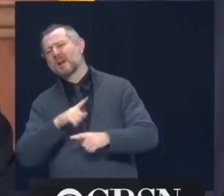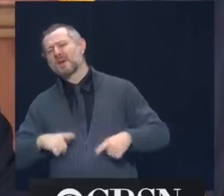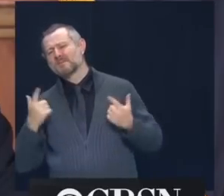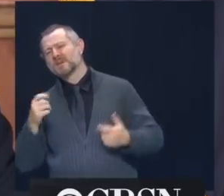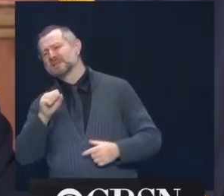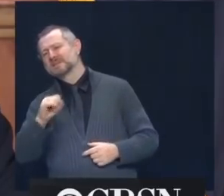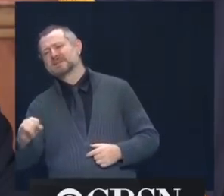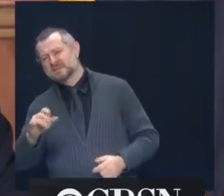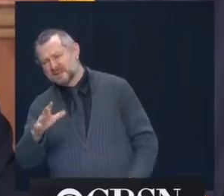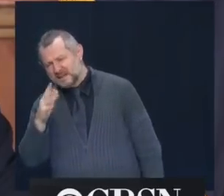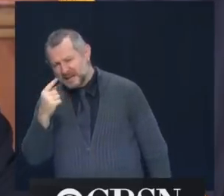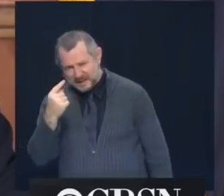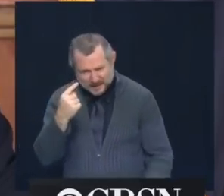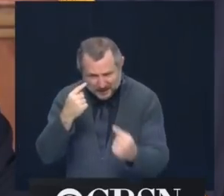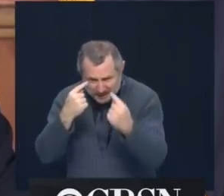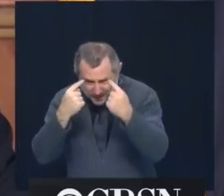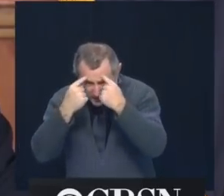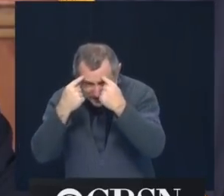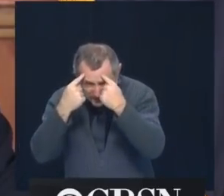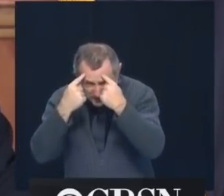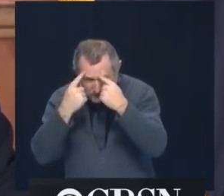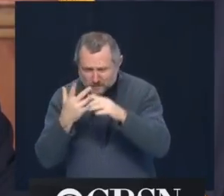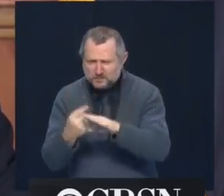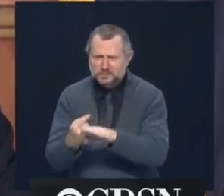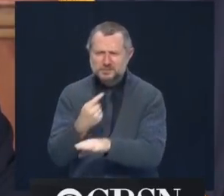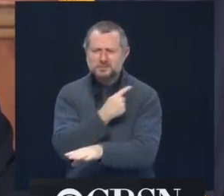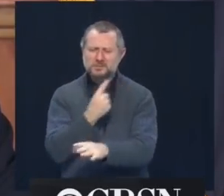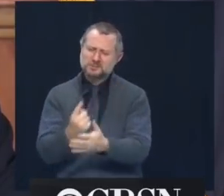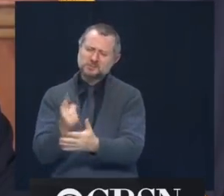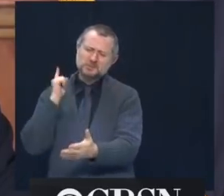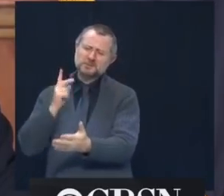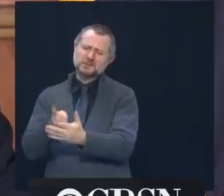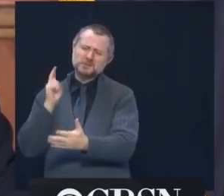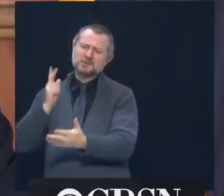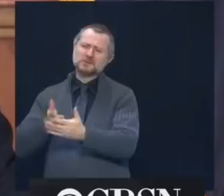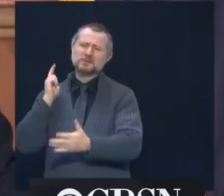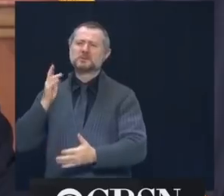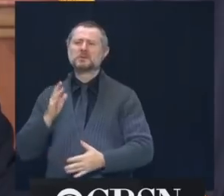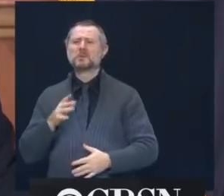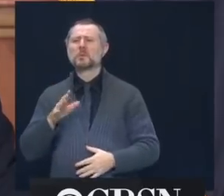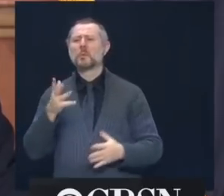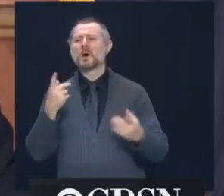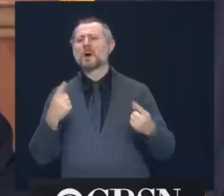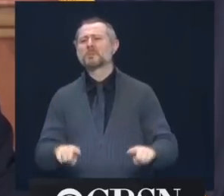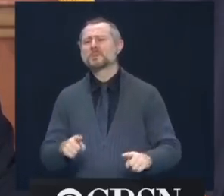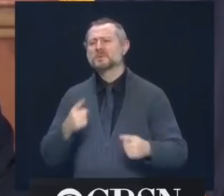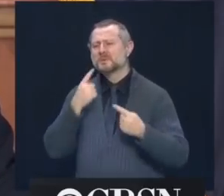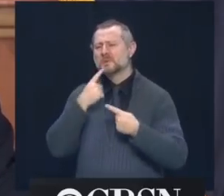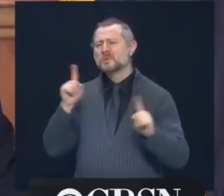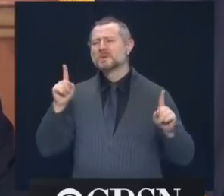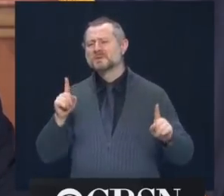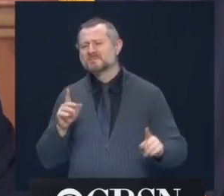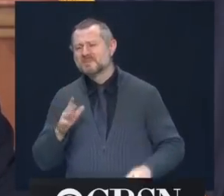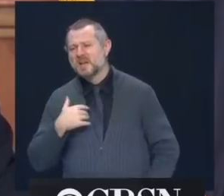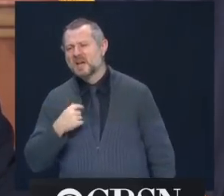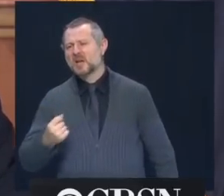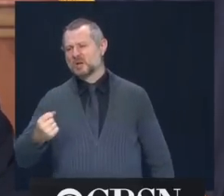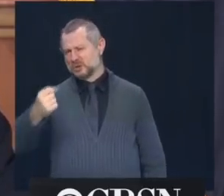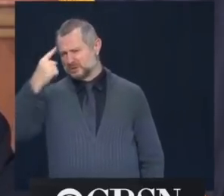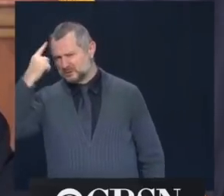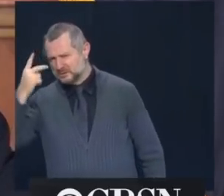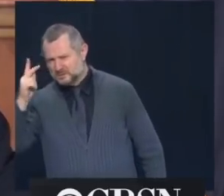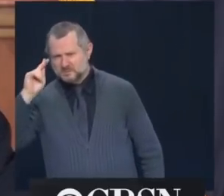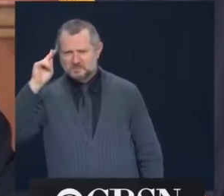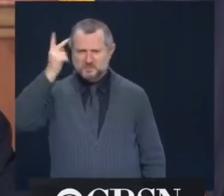back over these past few weeks and what has been accomplished. I understand the political frenzy and the